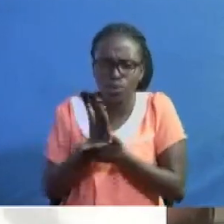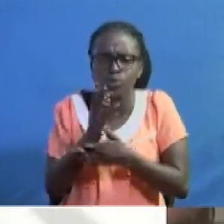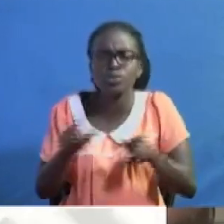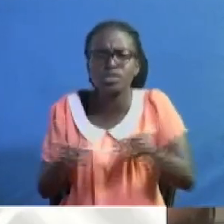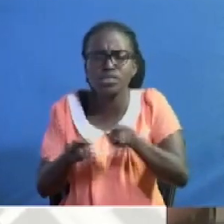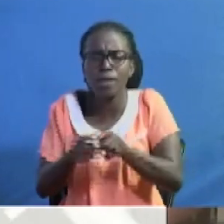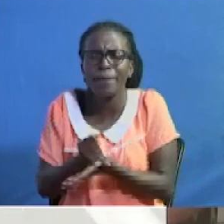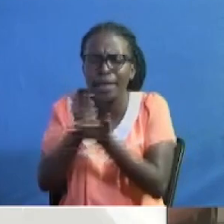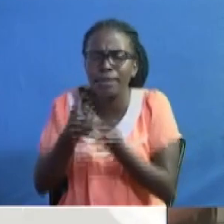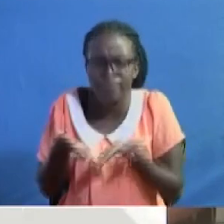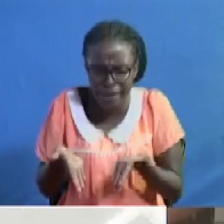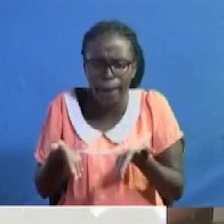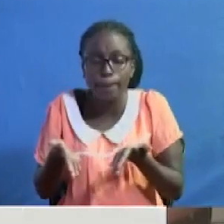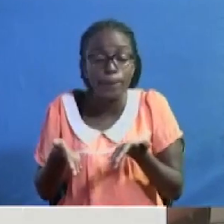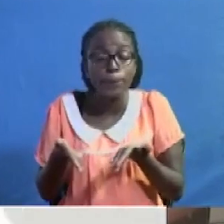much. So